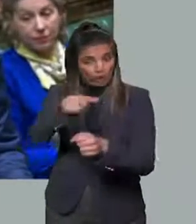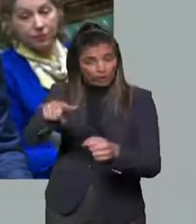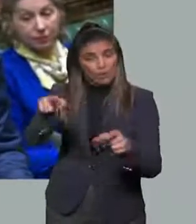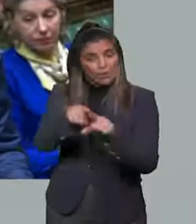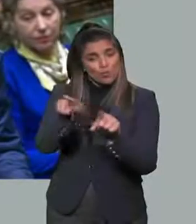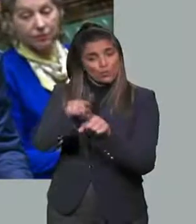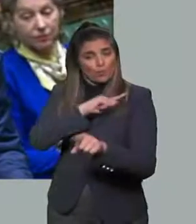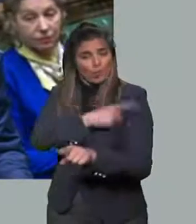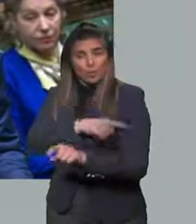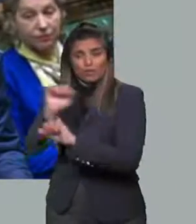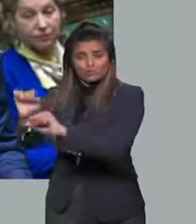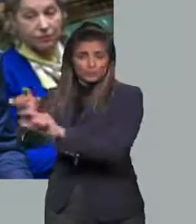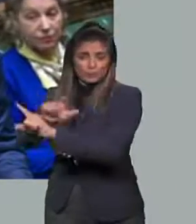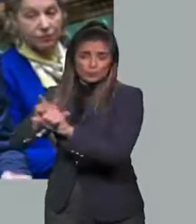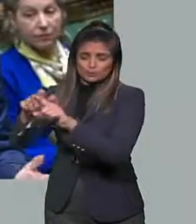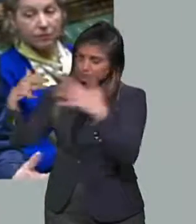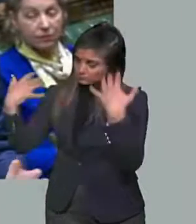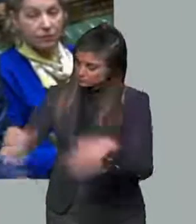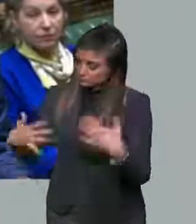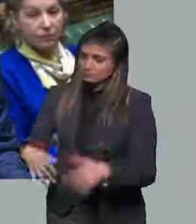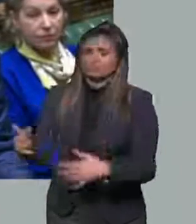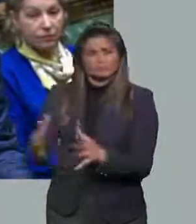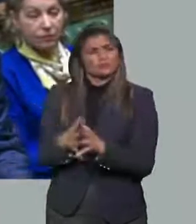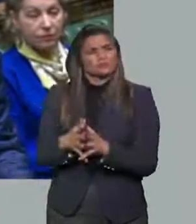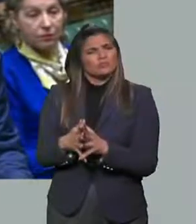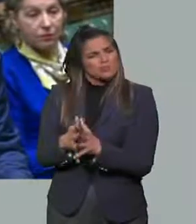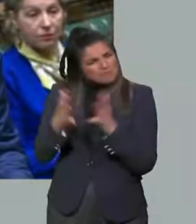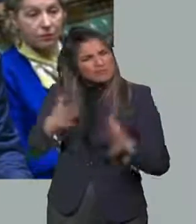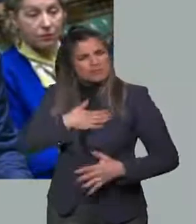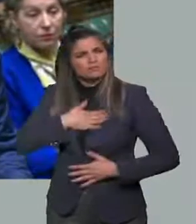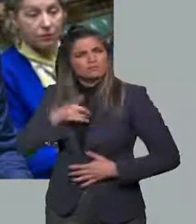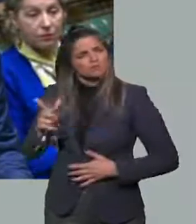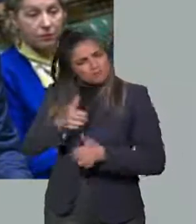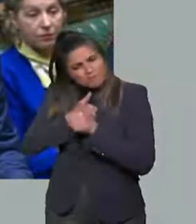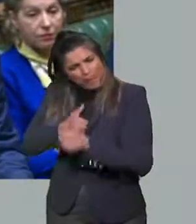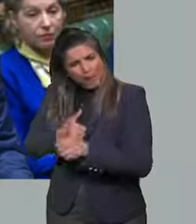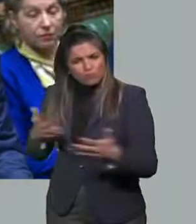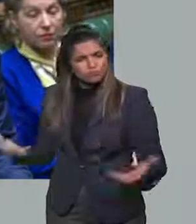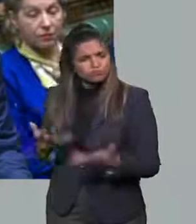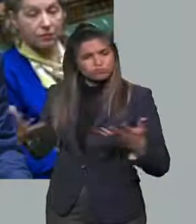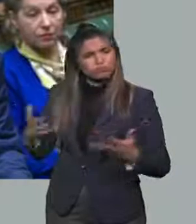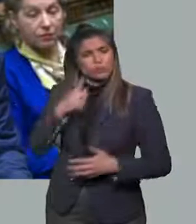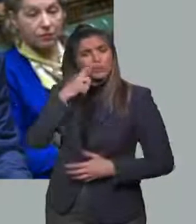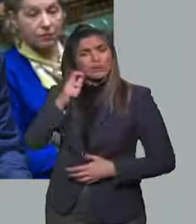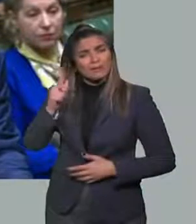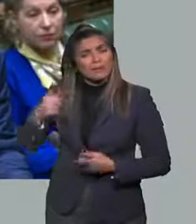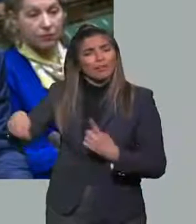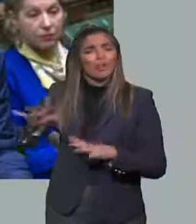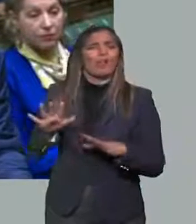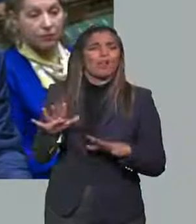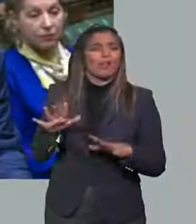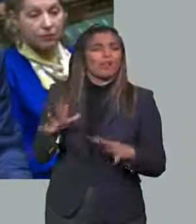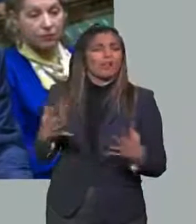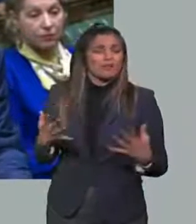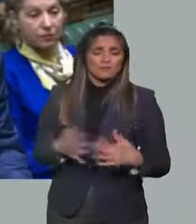community in particular, and of course for their big-hearted support for the people of Ukraine. And of course, as a leading donor, I